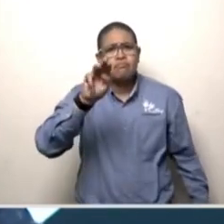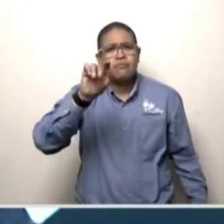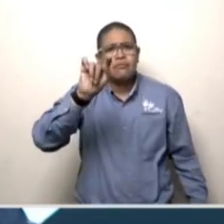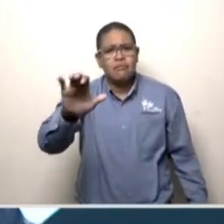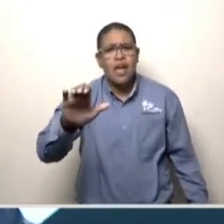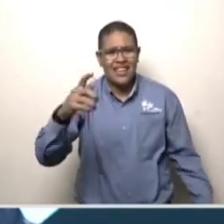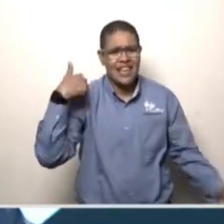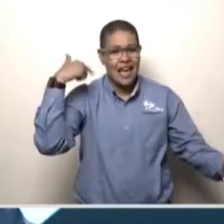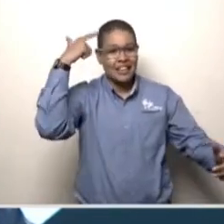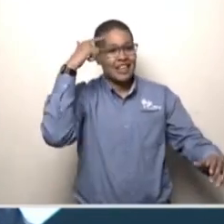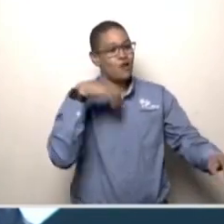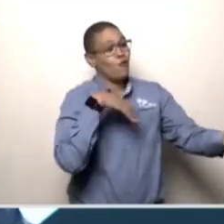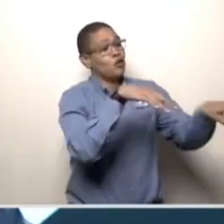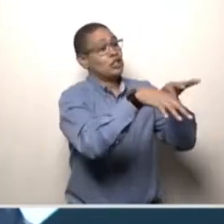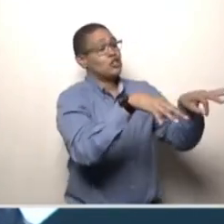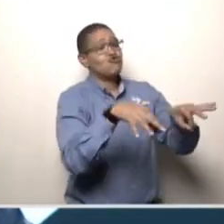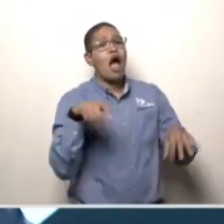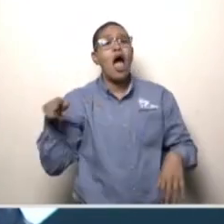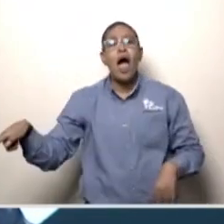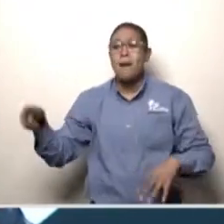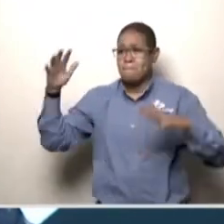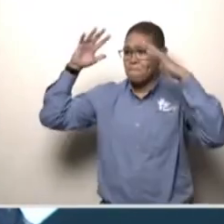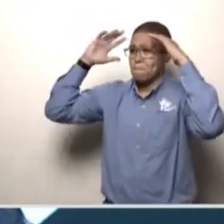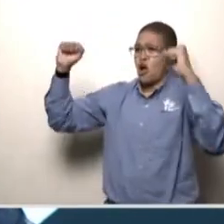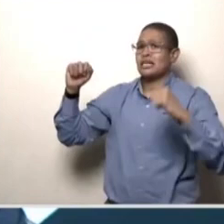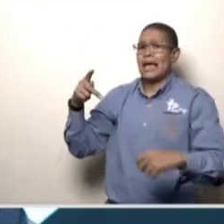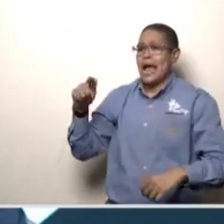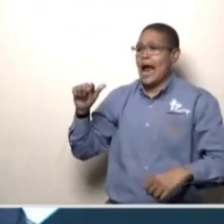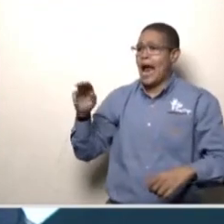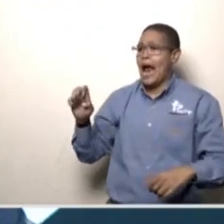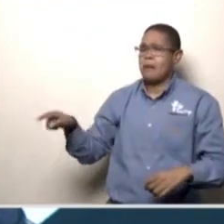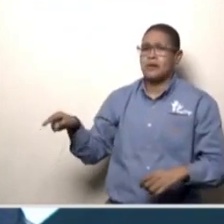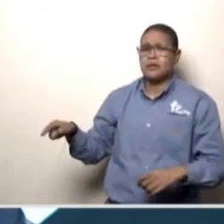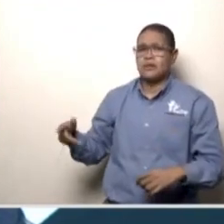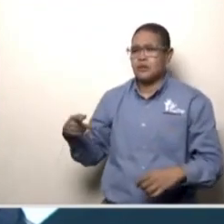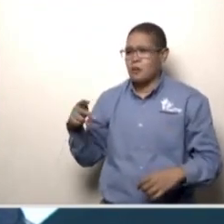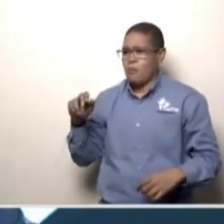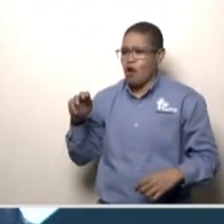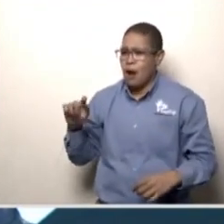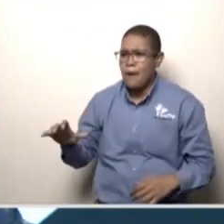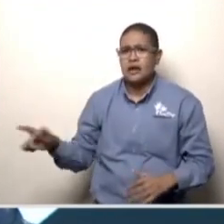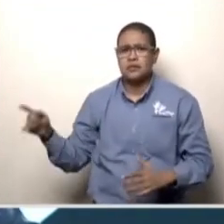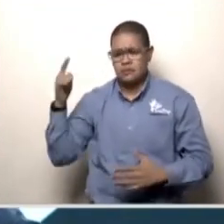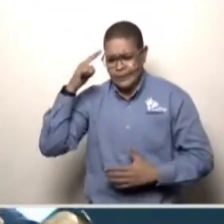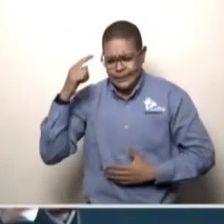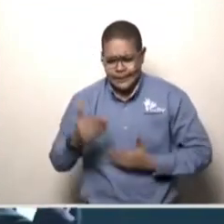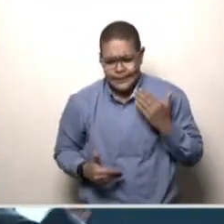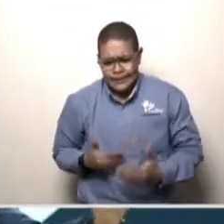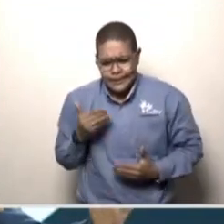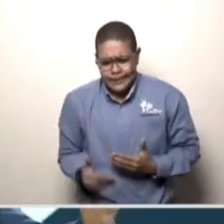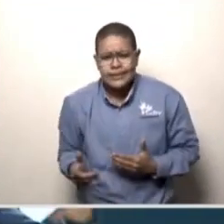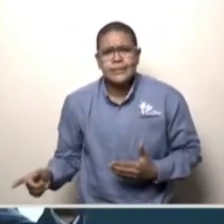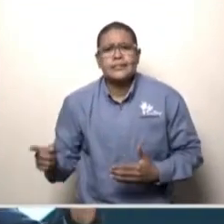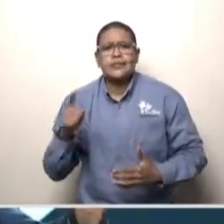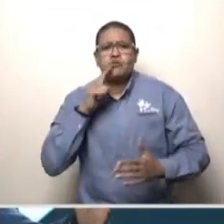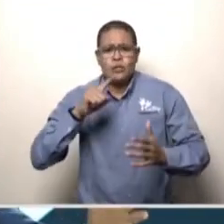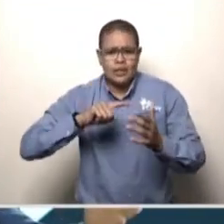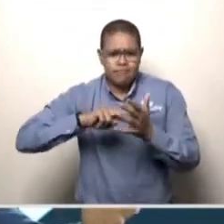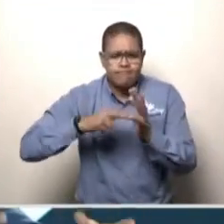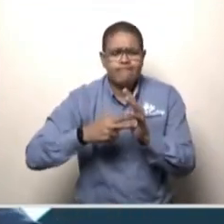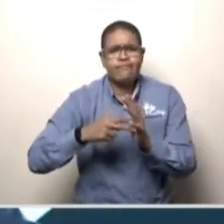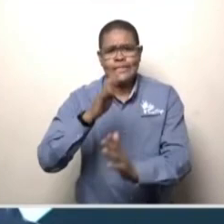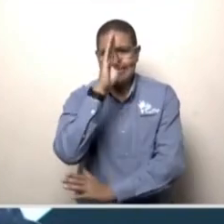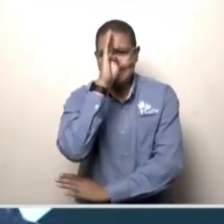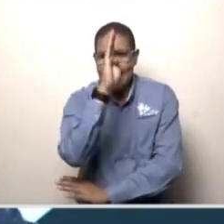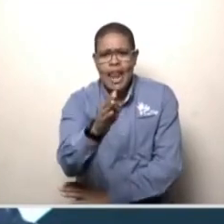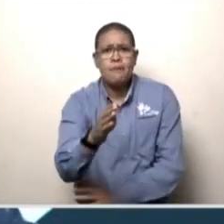describe President Kagame, you would say that he is pragmatic, he is instrumental, and he is deliberate in thought and